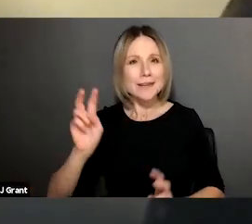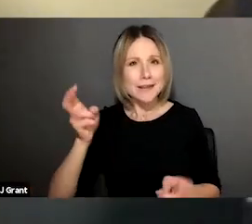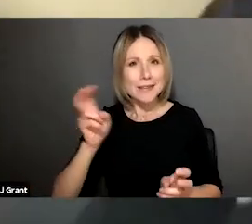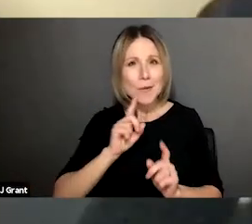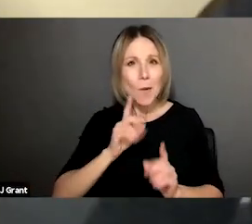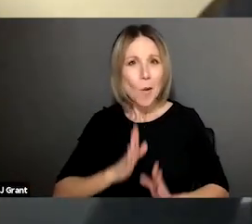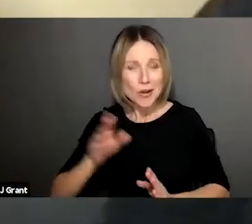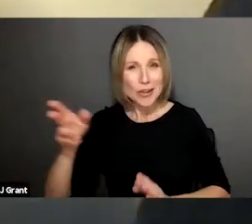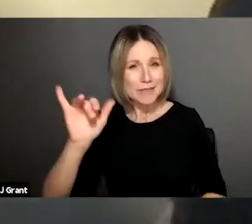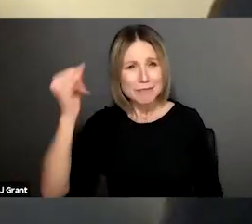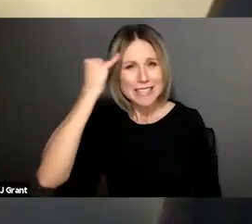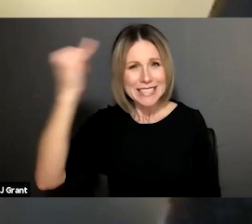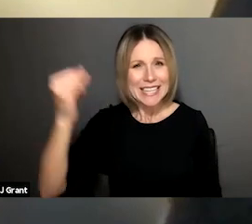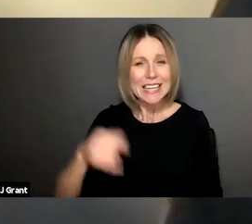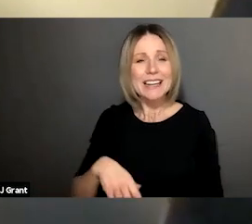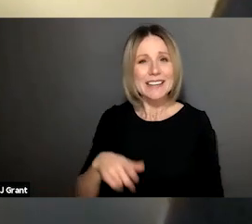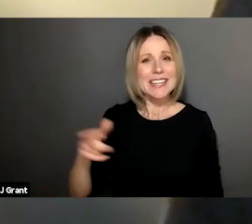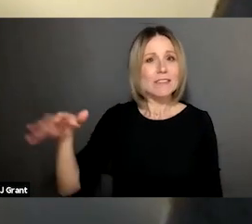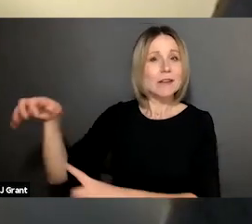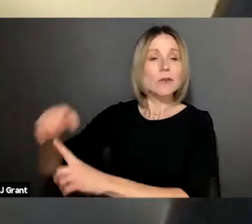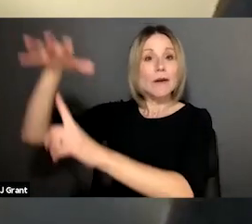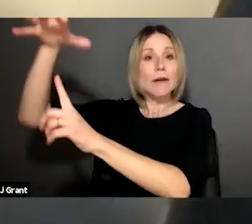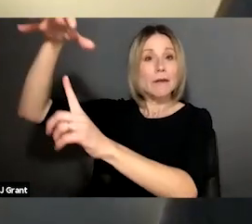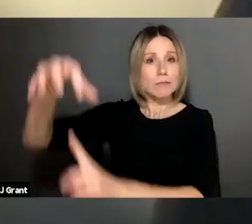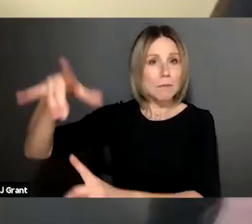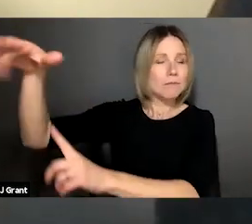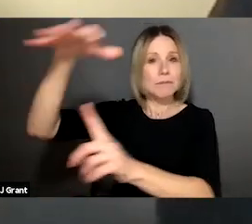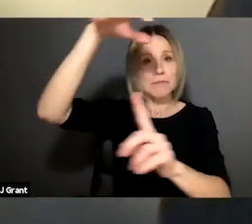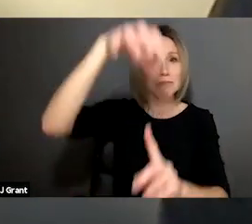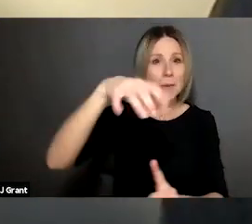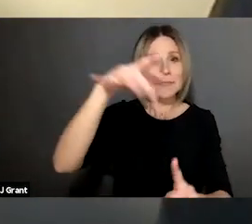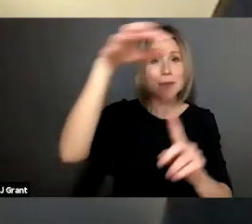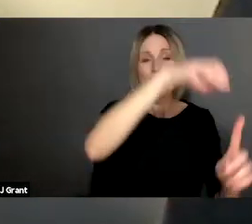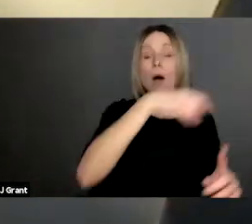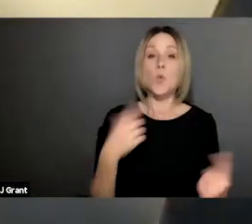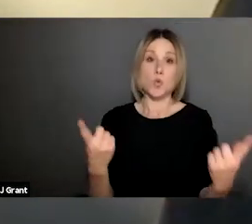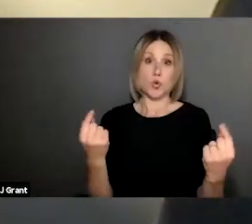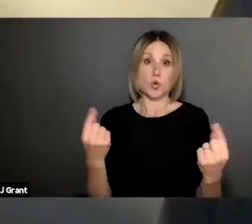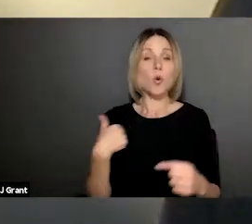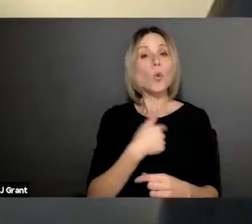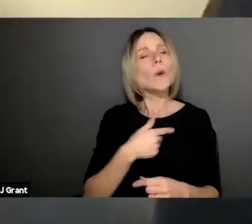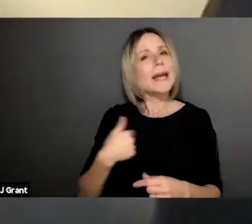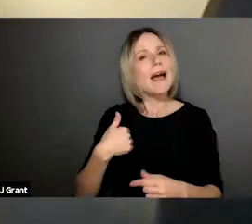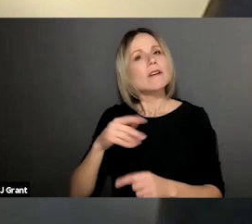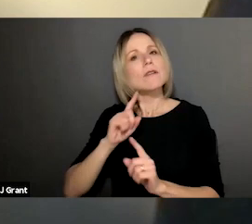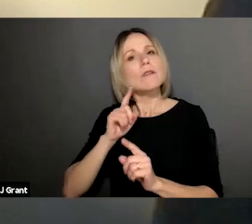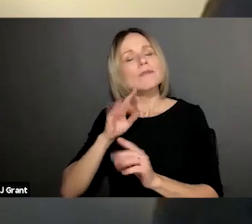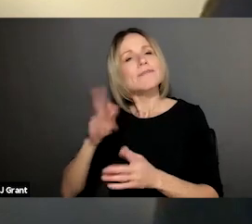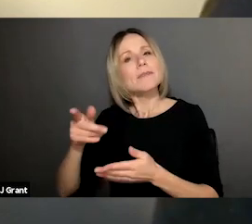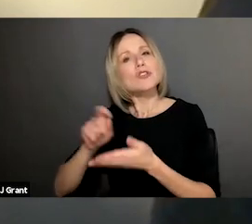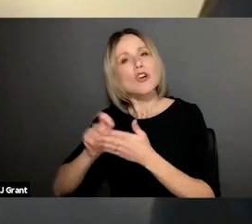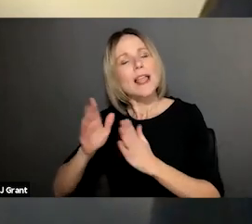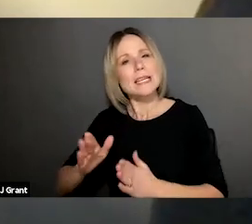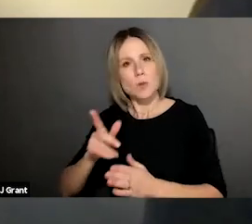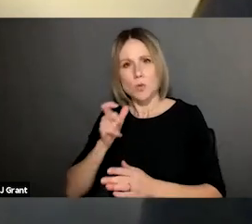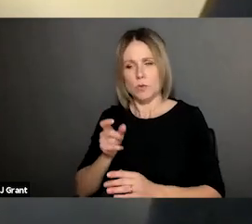is really embed people in places to learn those places and then allow